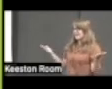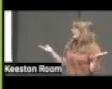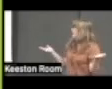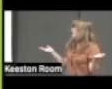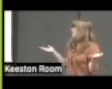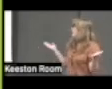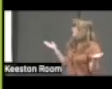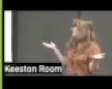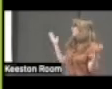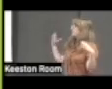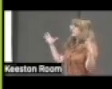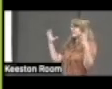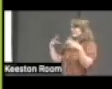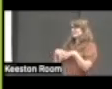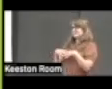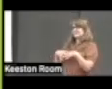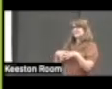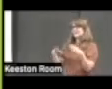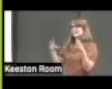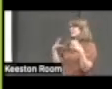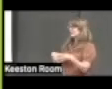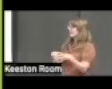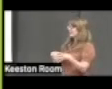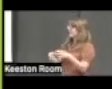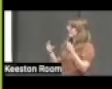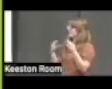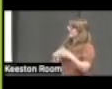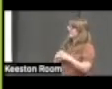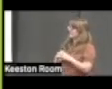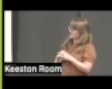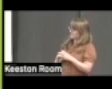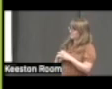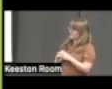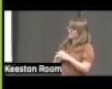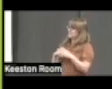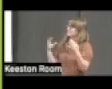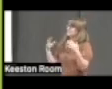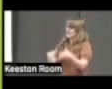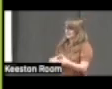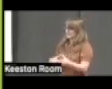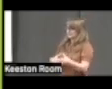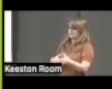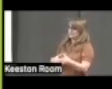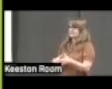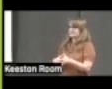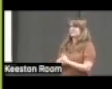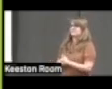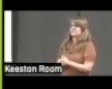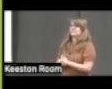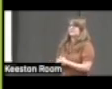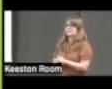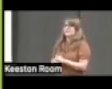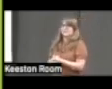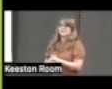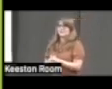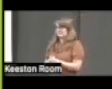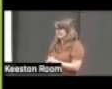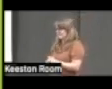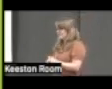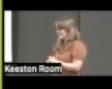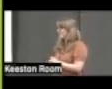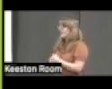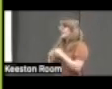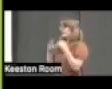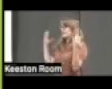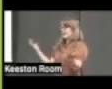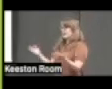I have become known for introducing sort of mate choice and natural mating methods back into conservation breeding of endangered